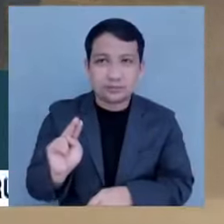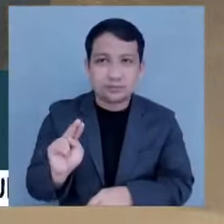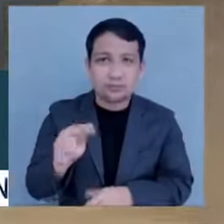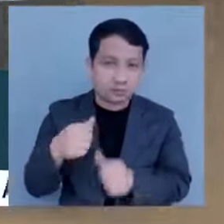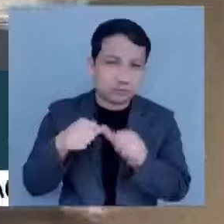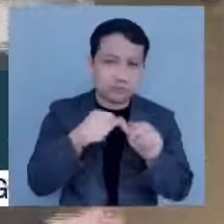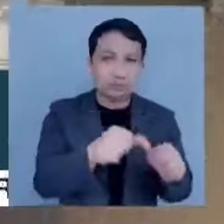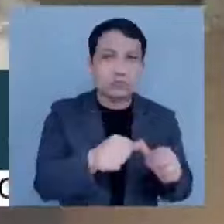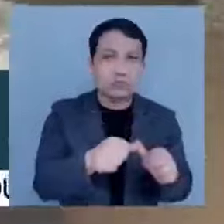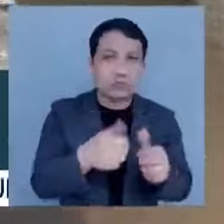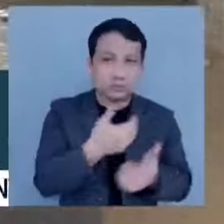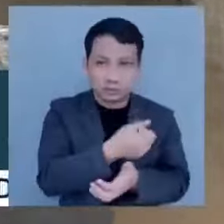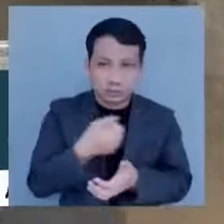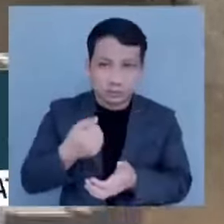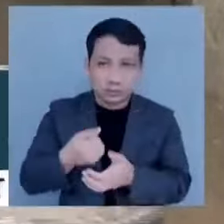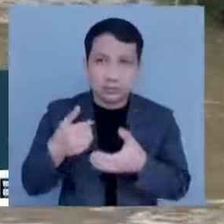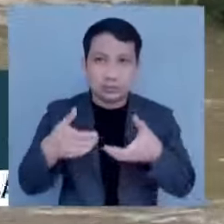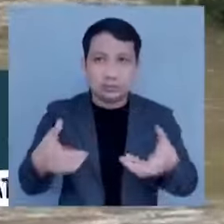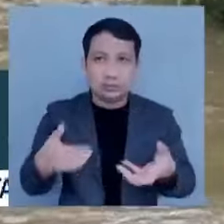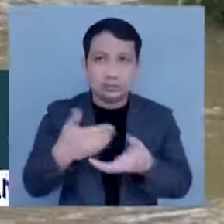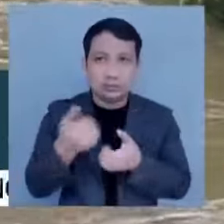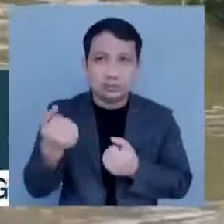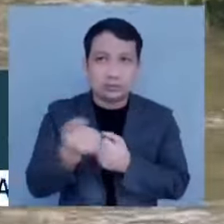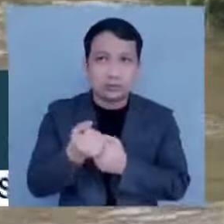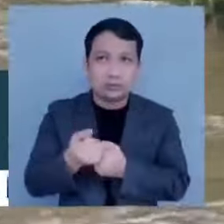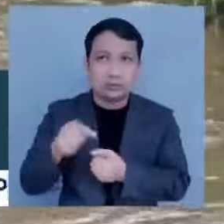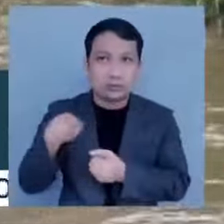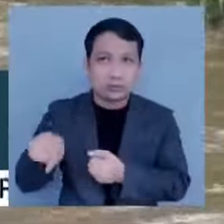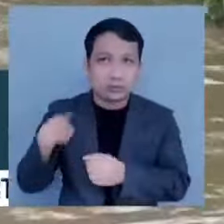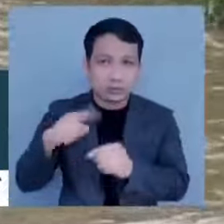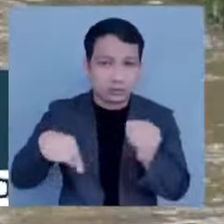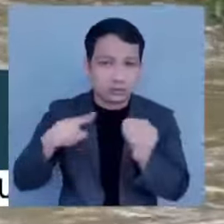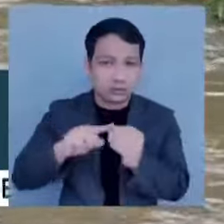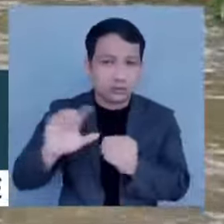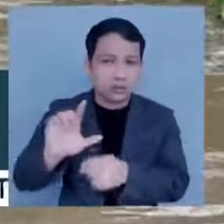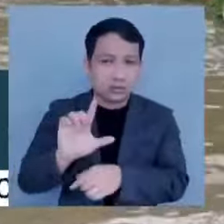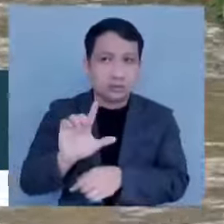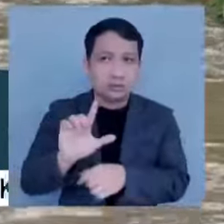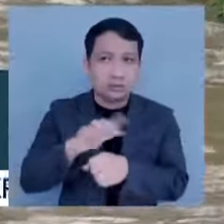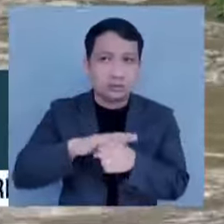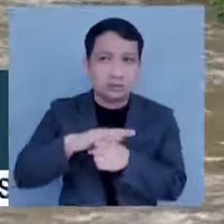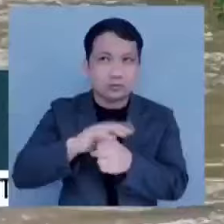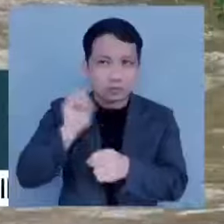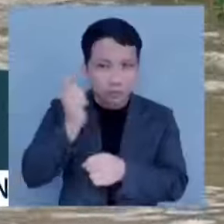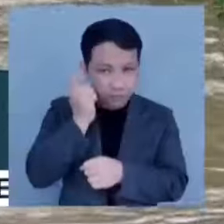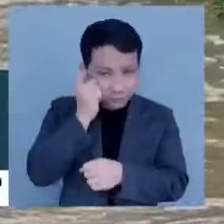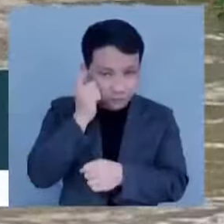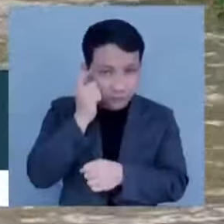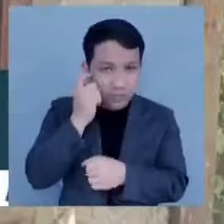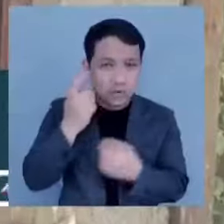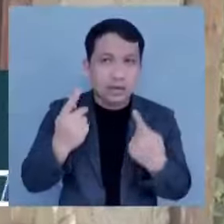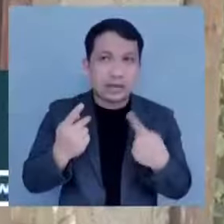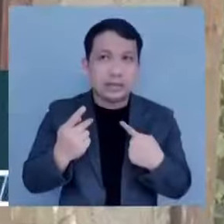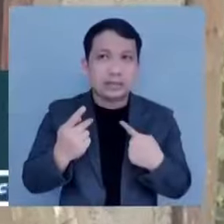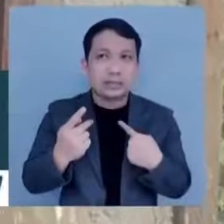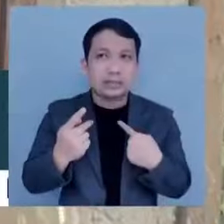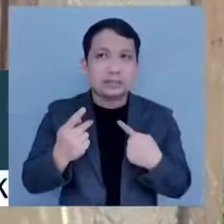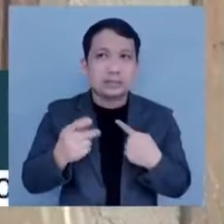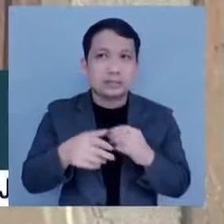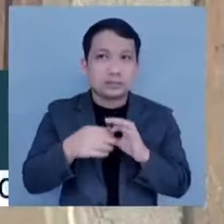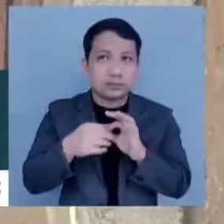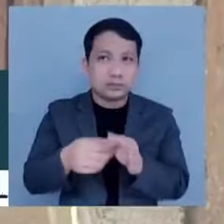really up to the local government units to do the last mile distribution because, as we know, they have the presence in their municipalities and their